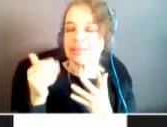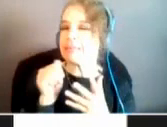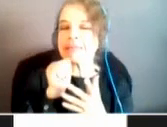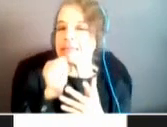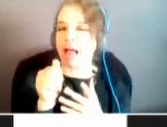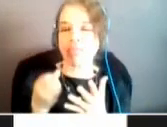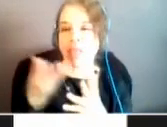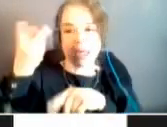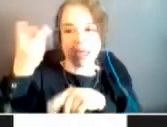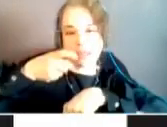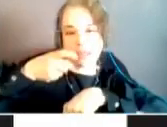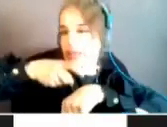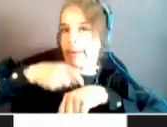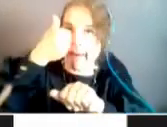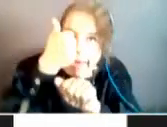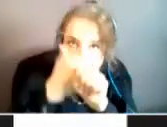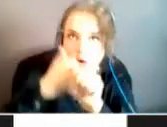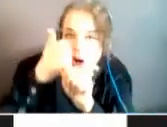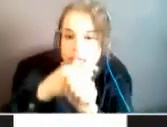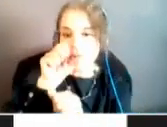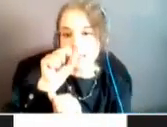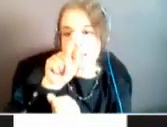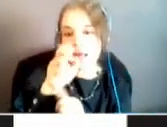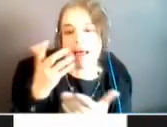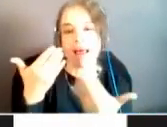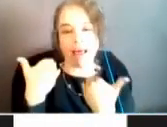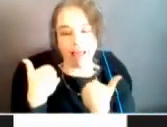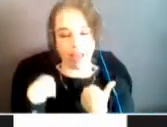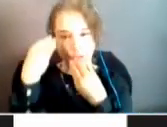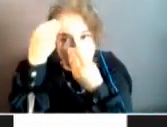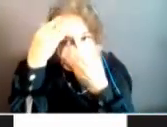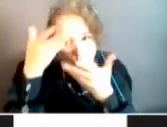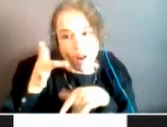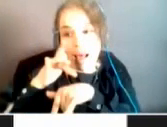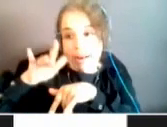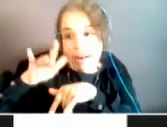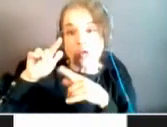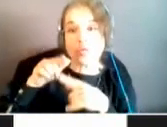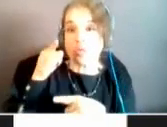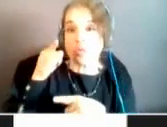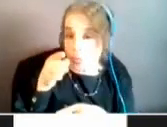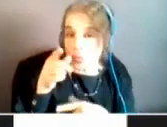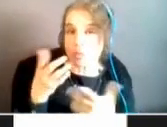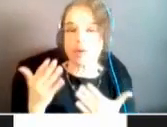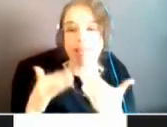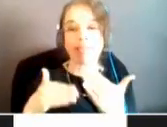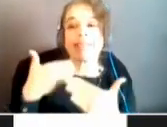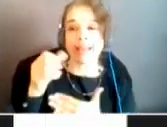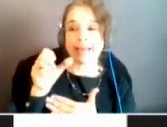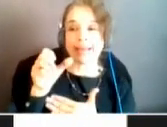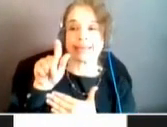going to spend a lot of time on every slide, I wanted you to have that information available to you. Next slide,